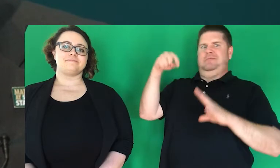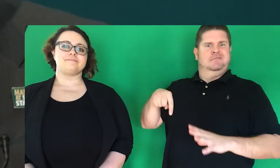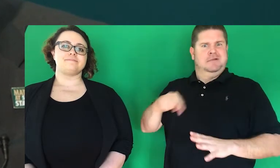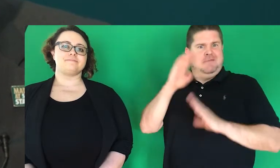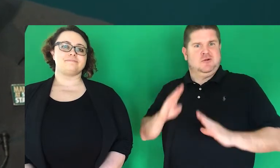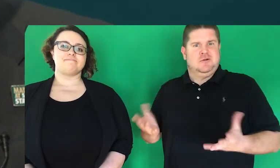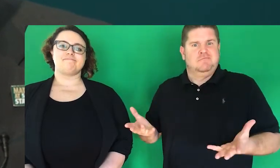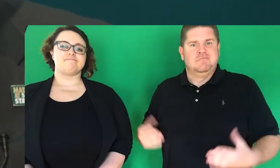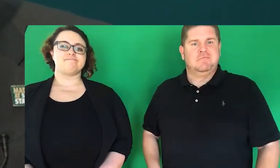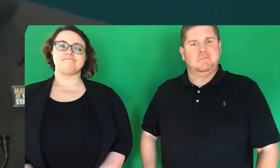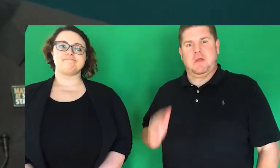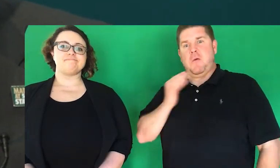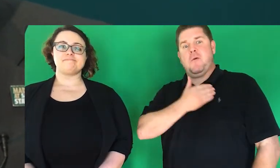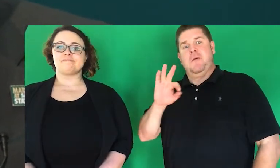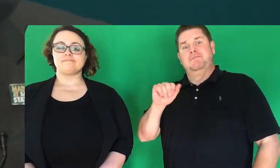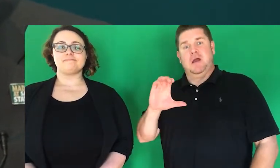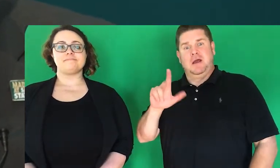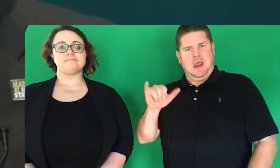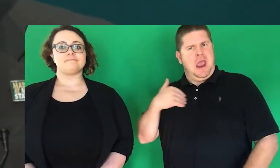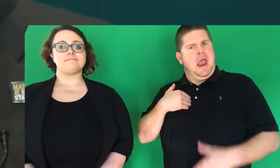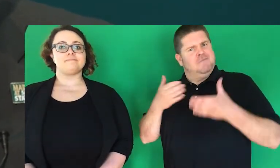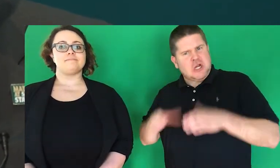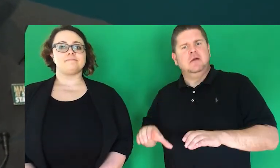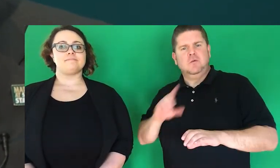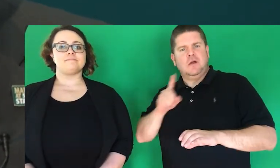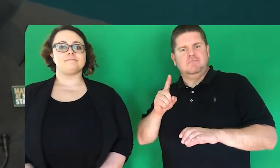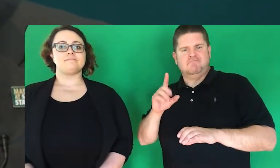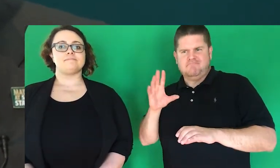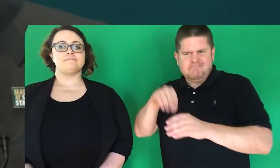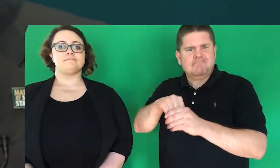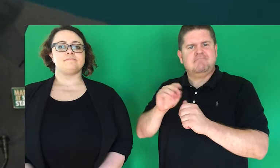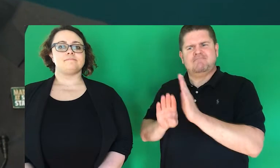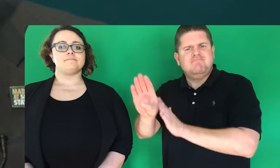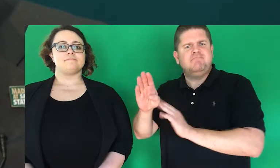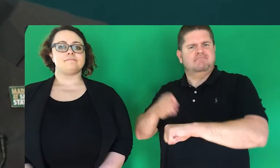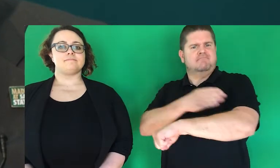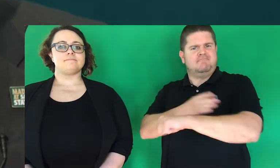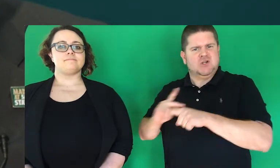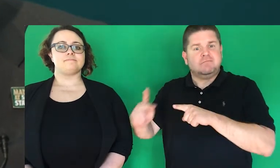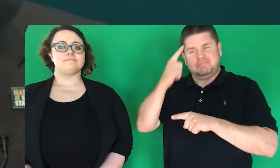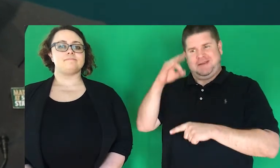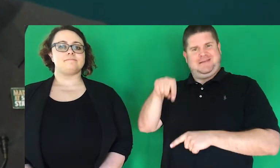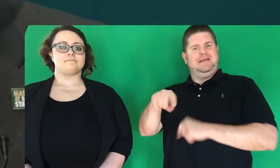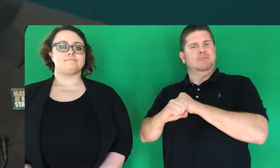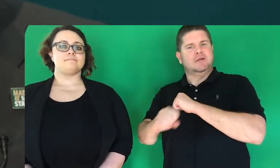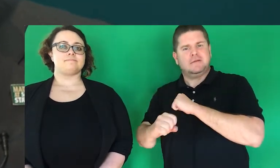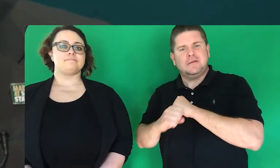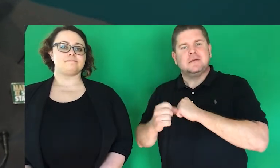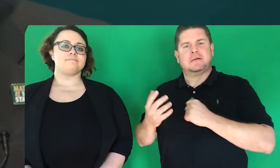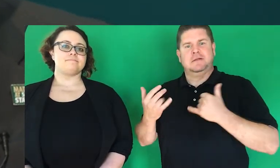that before. Our faculty have had chances for professional development because of this